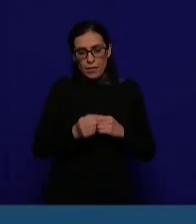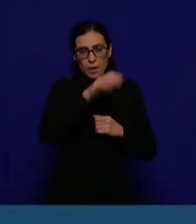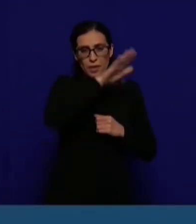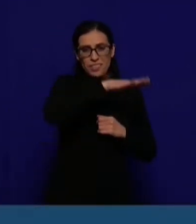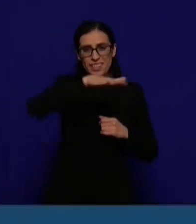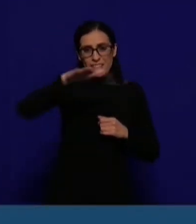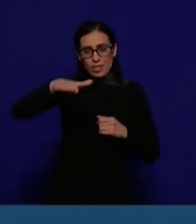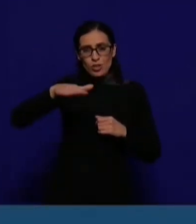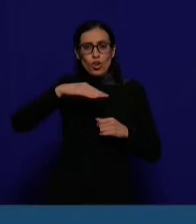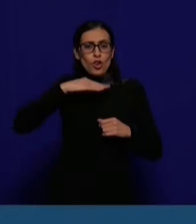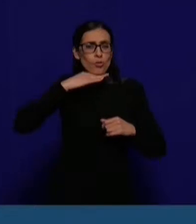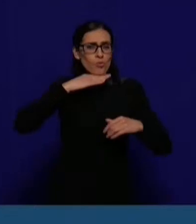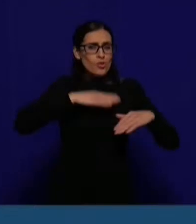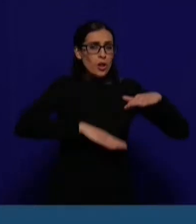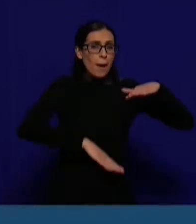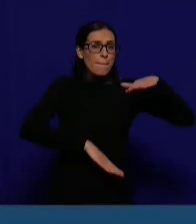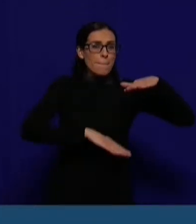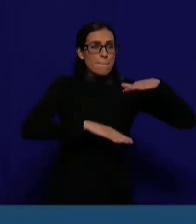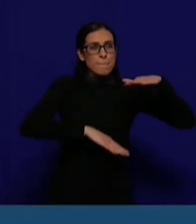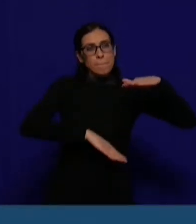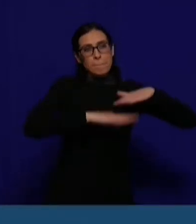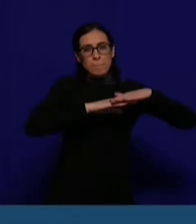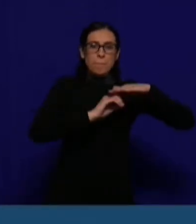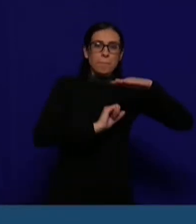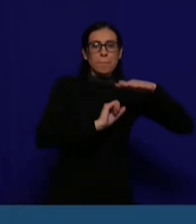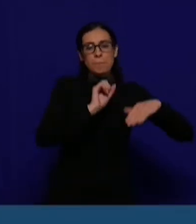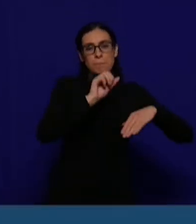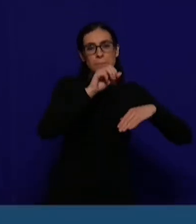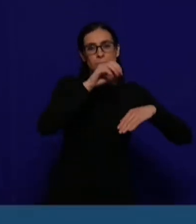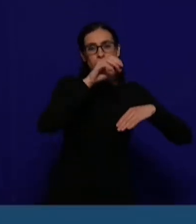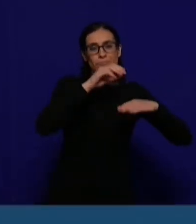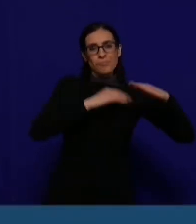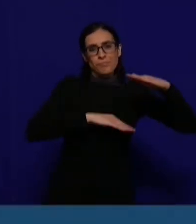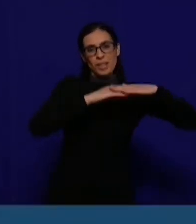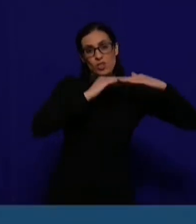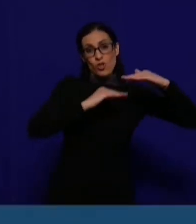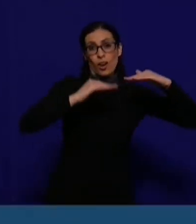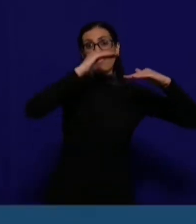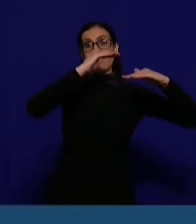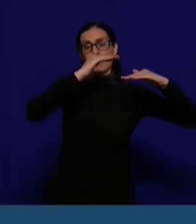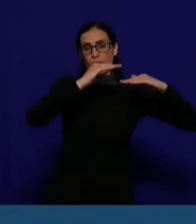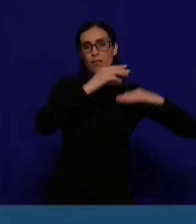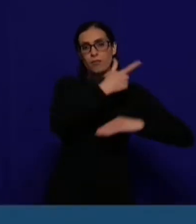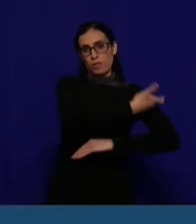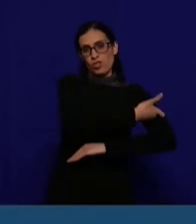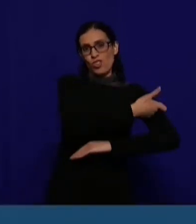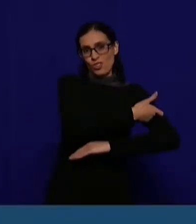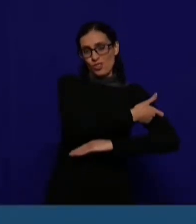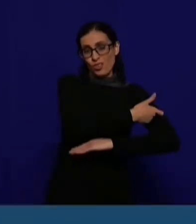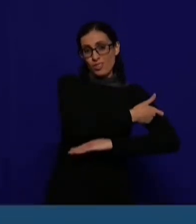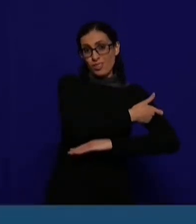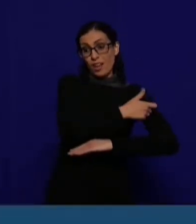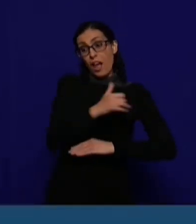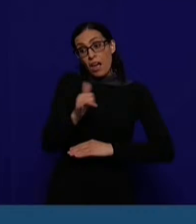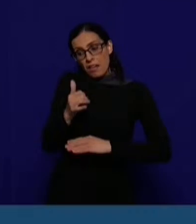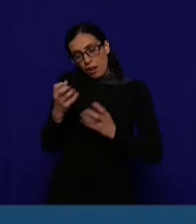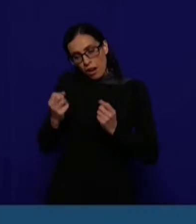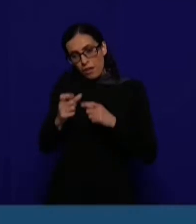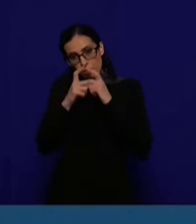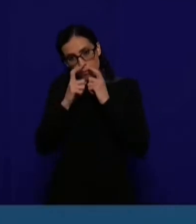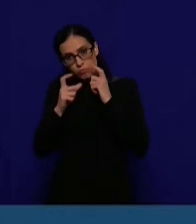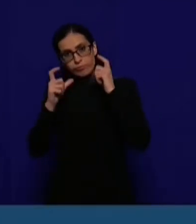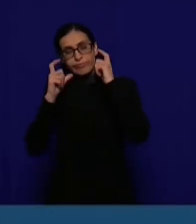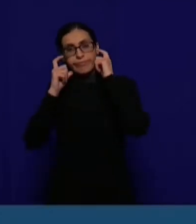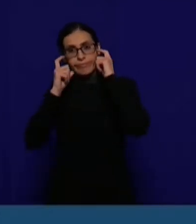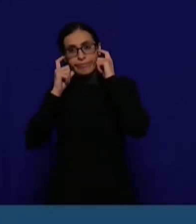aħna il-ħaqniex il-herd immunity għamlita ċara li inti għandek l-użu tal-maskri in public spaces jew inkella